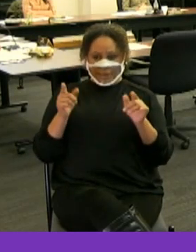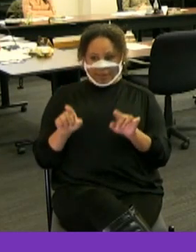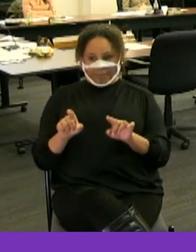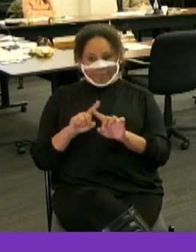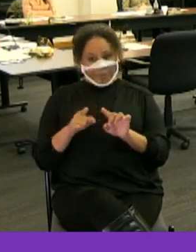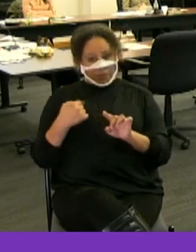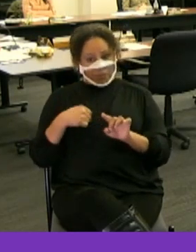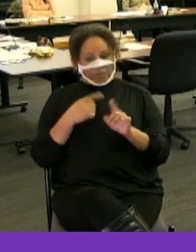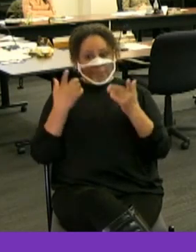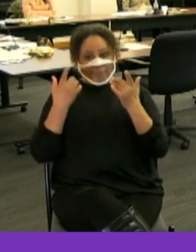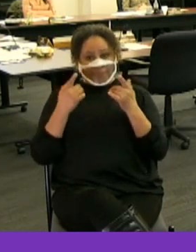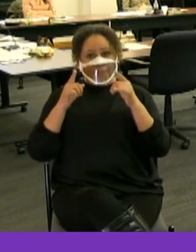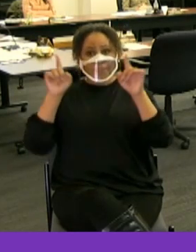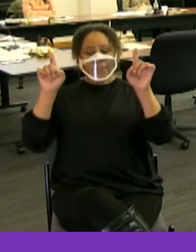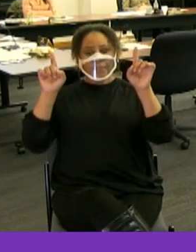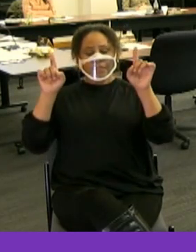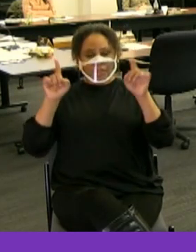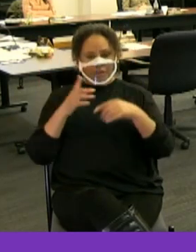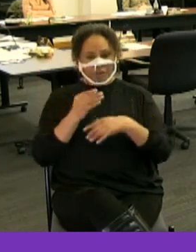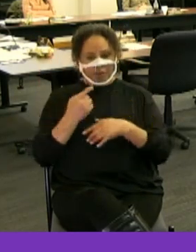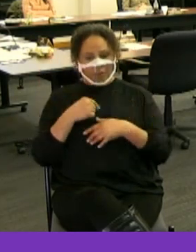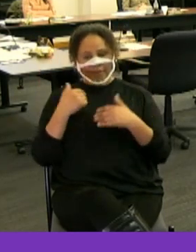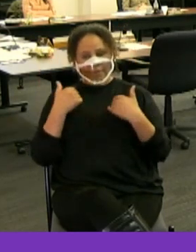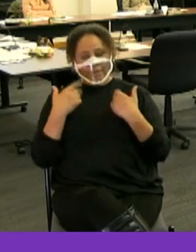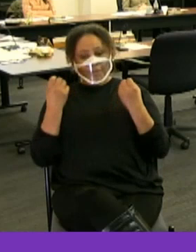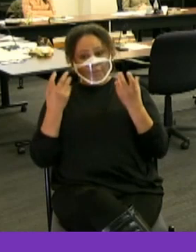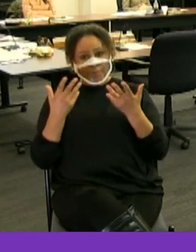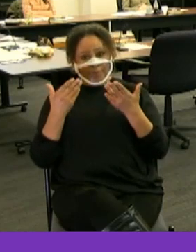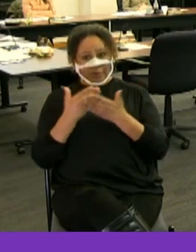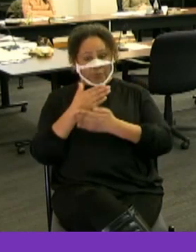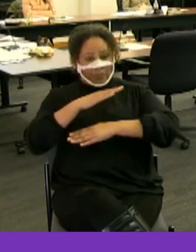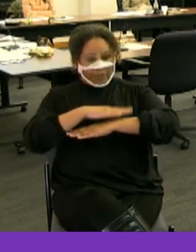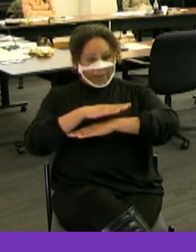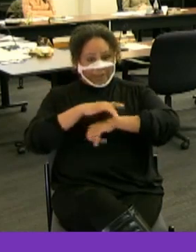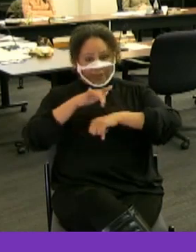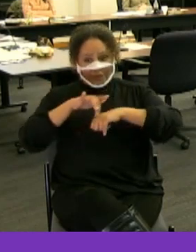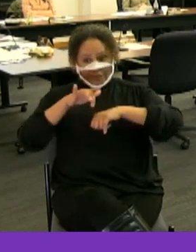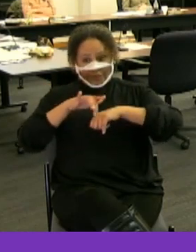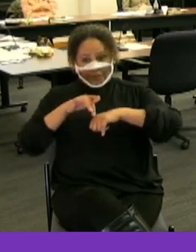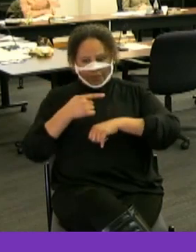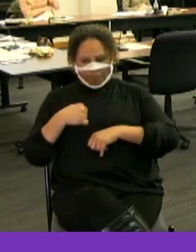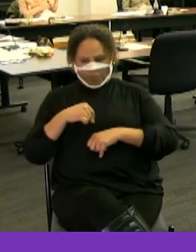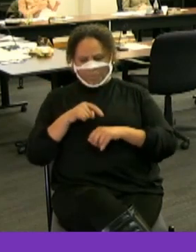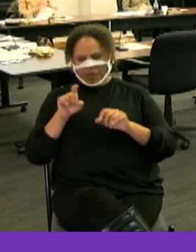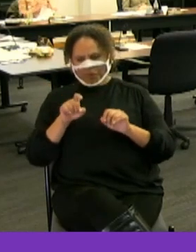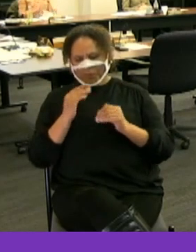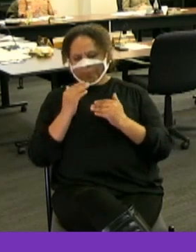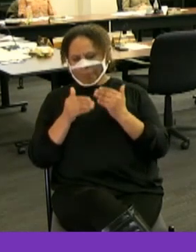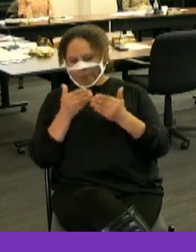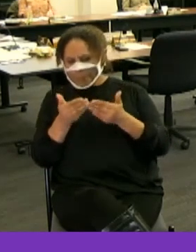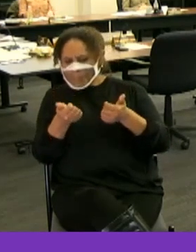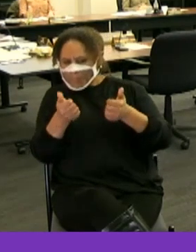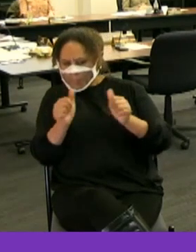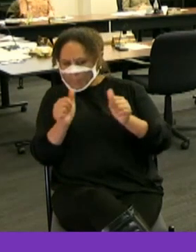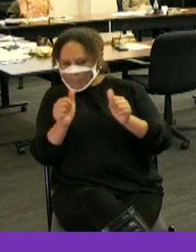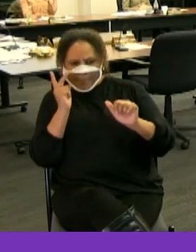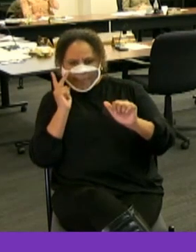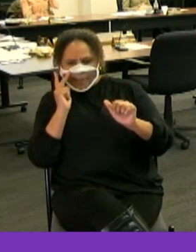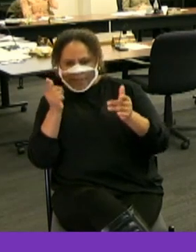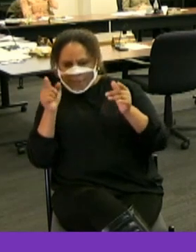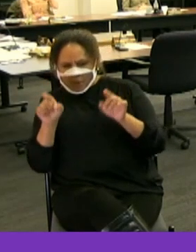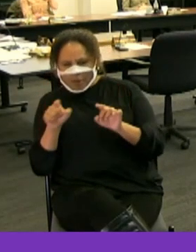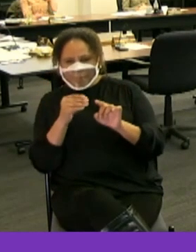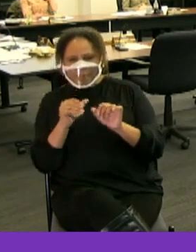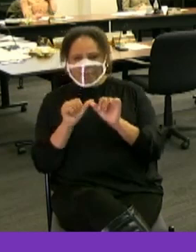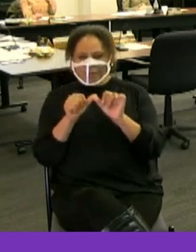survived it. And what I'm saying is that because we do have so many new platforms available, that we give that a try, that we continue trying that and